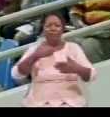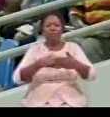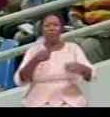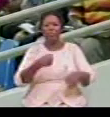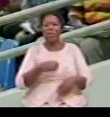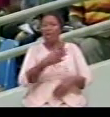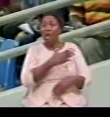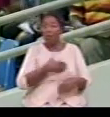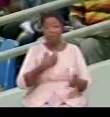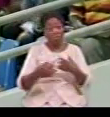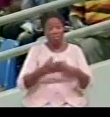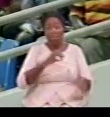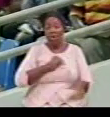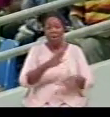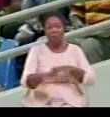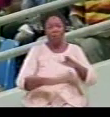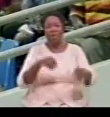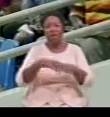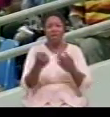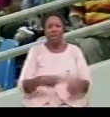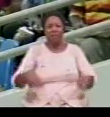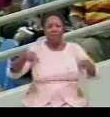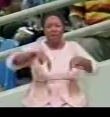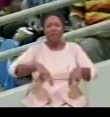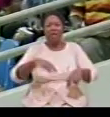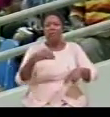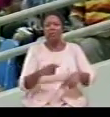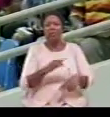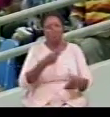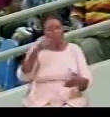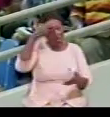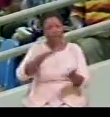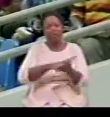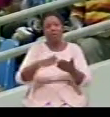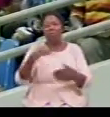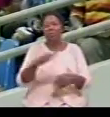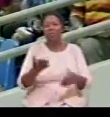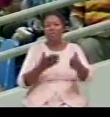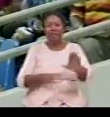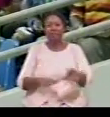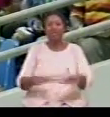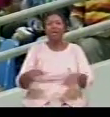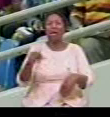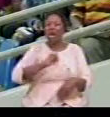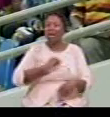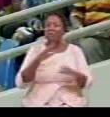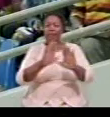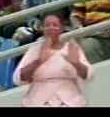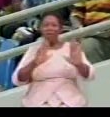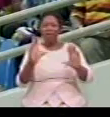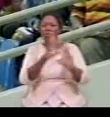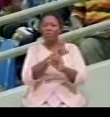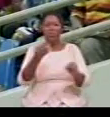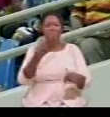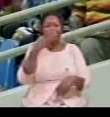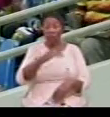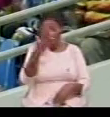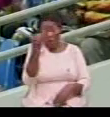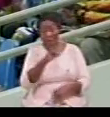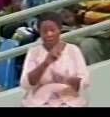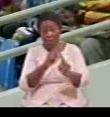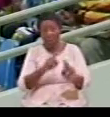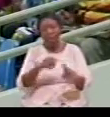me. And though I walk in the valley of the shadow of death, I fear no evil.